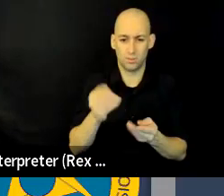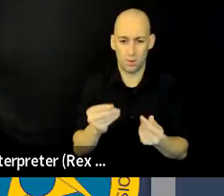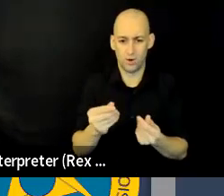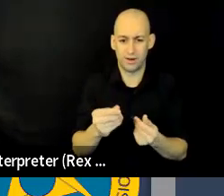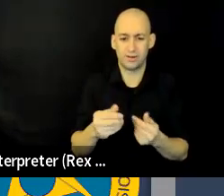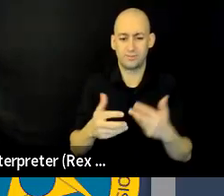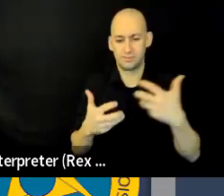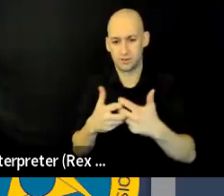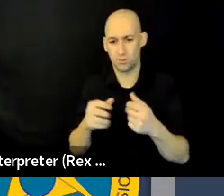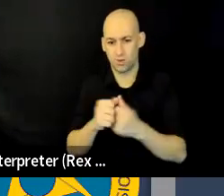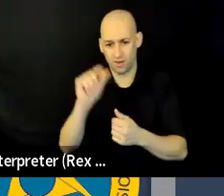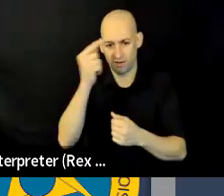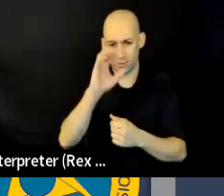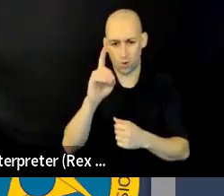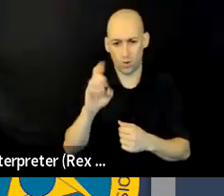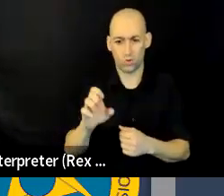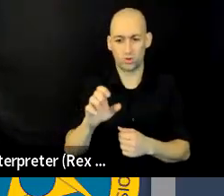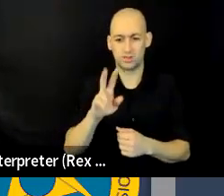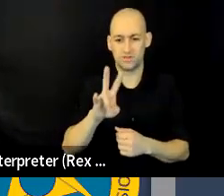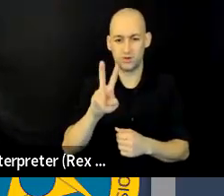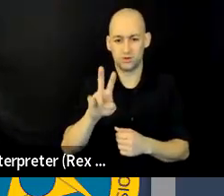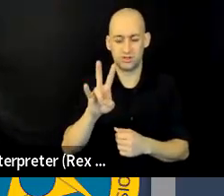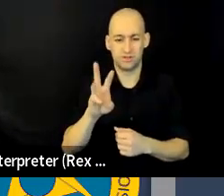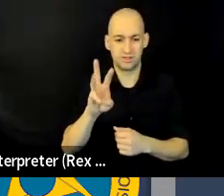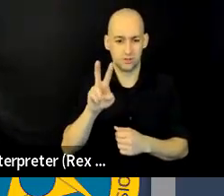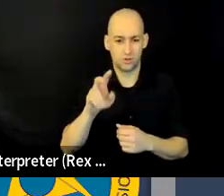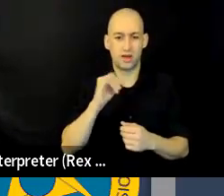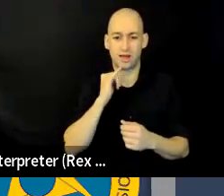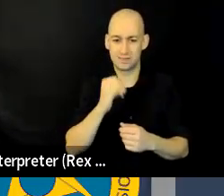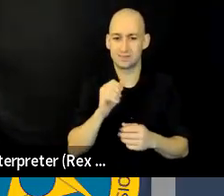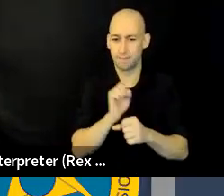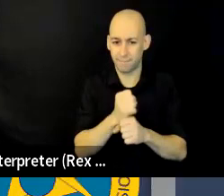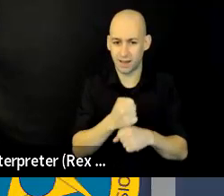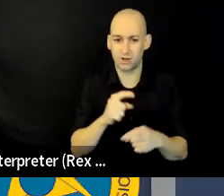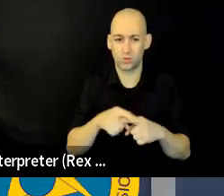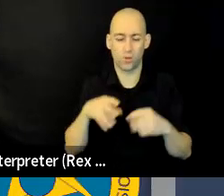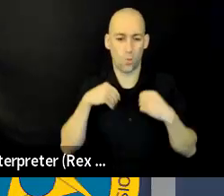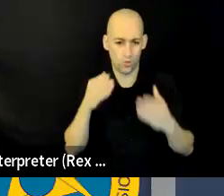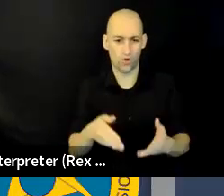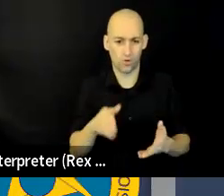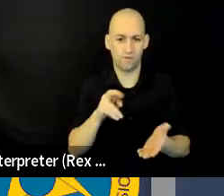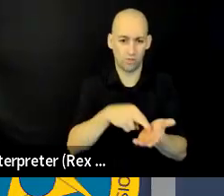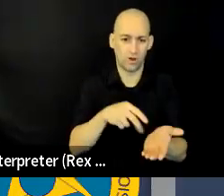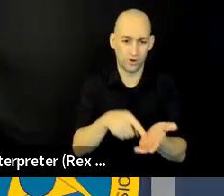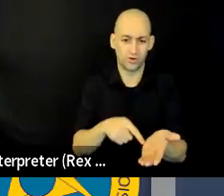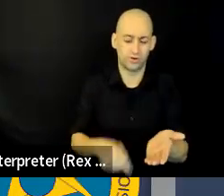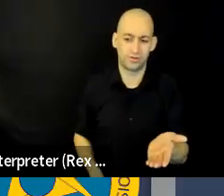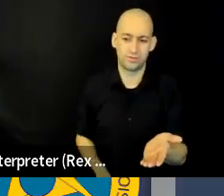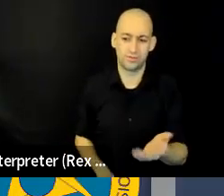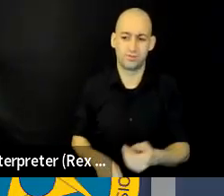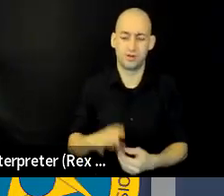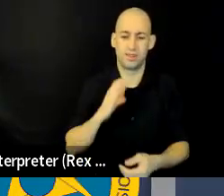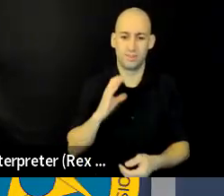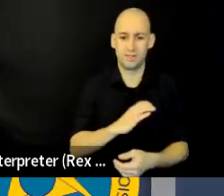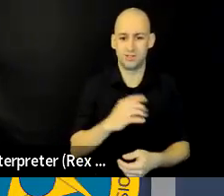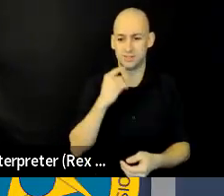Section 7267.2 has been made to the owner of record. It is the Commission's understanding the department